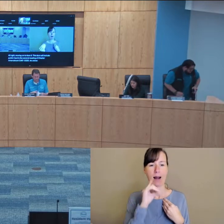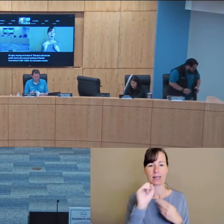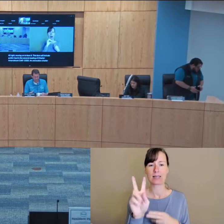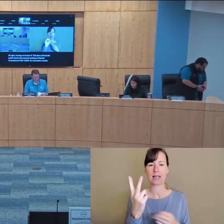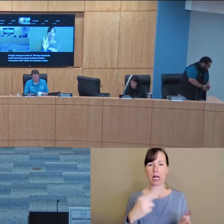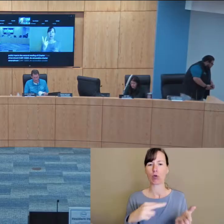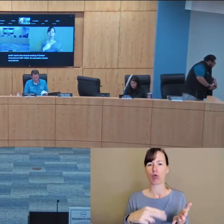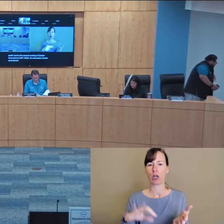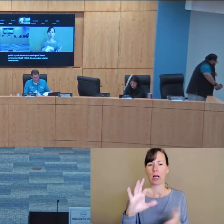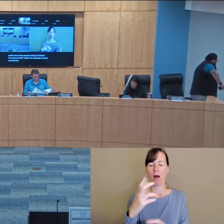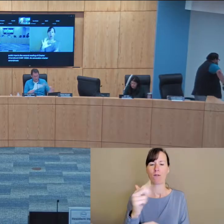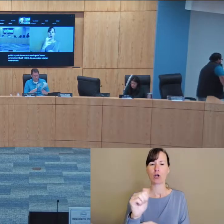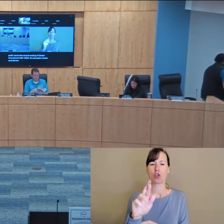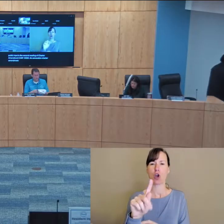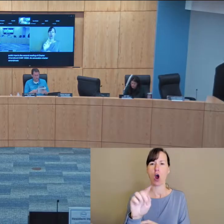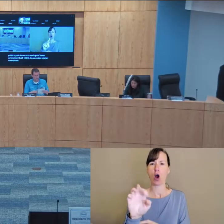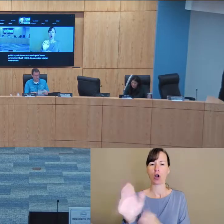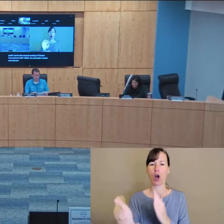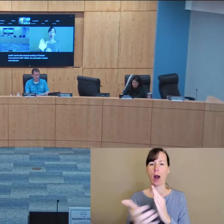amendment.